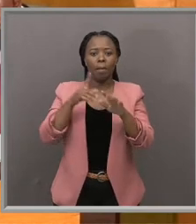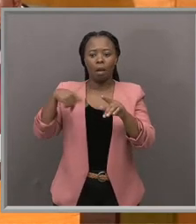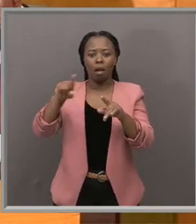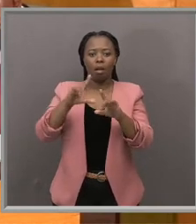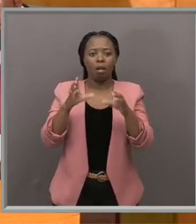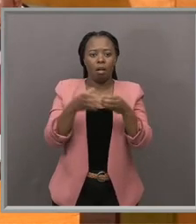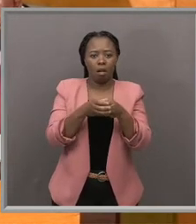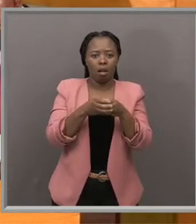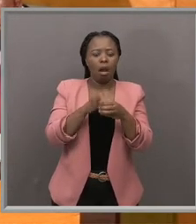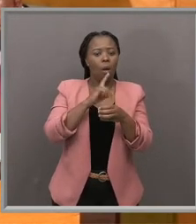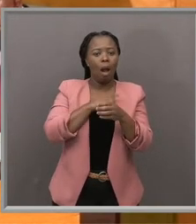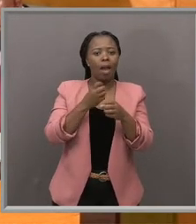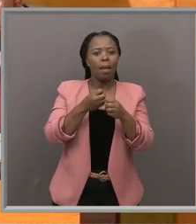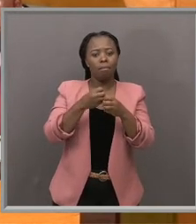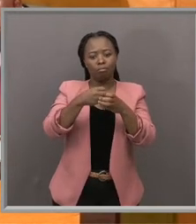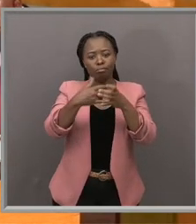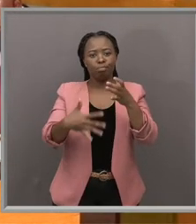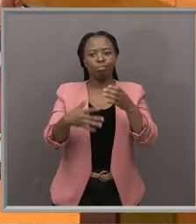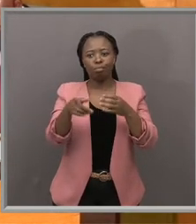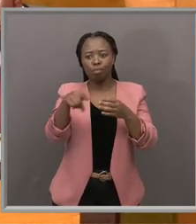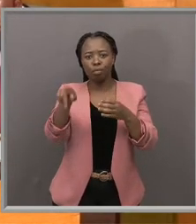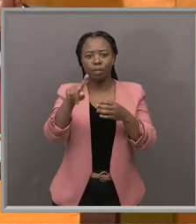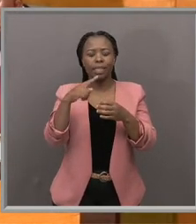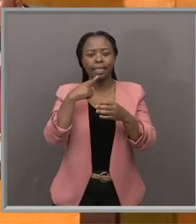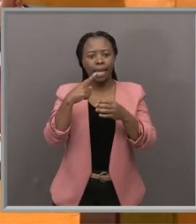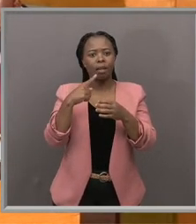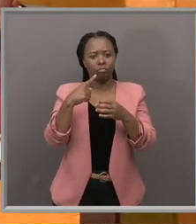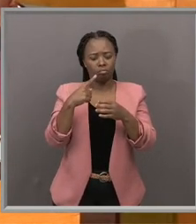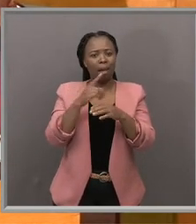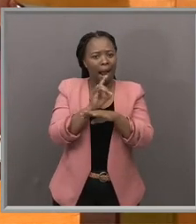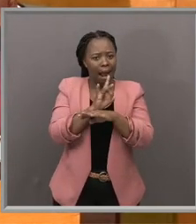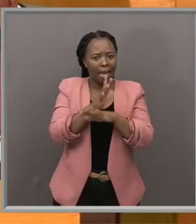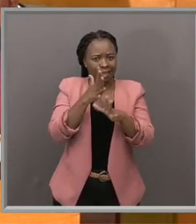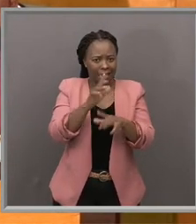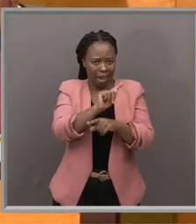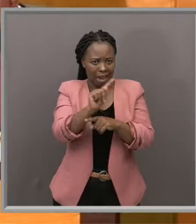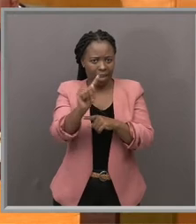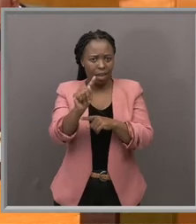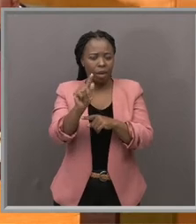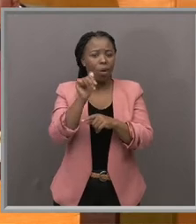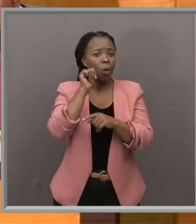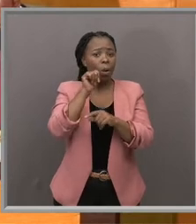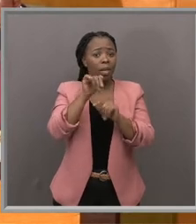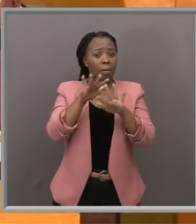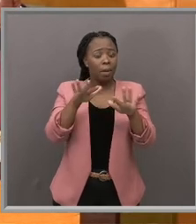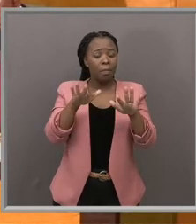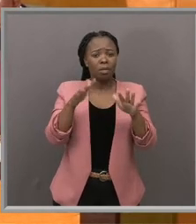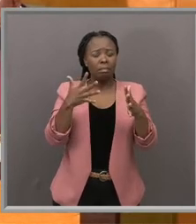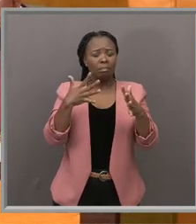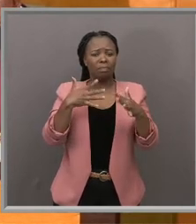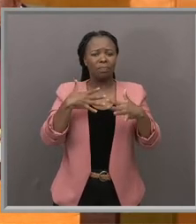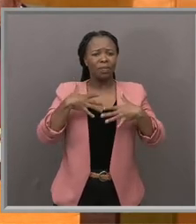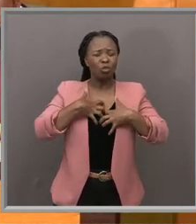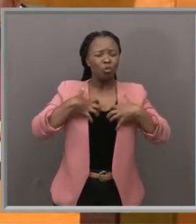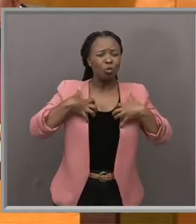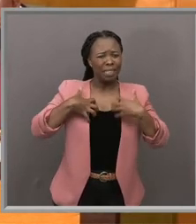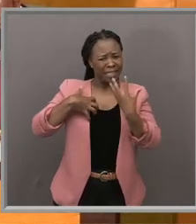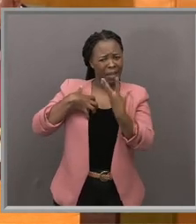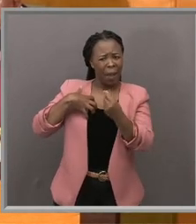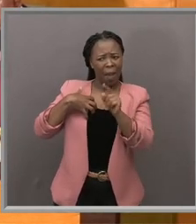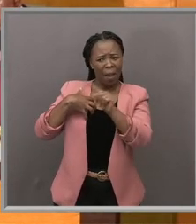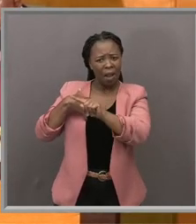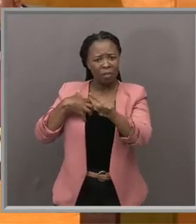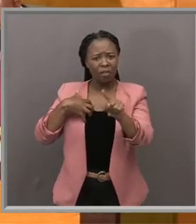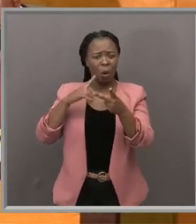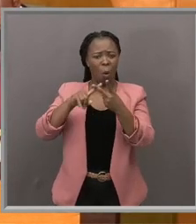of them regard themselves also as counselors. When people with the level of anxiety and